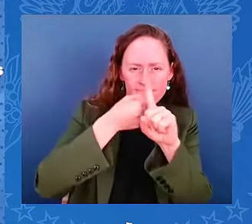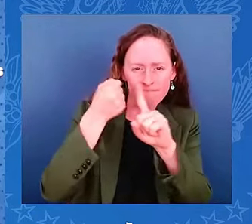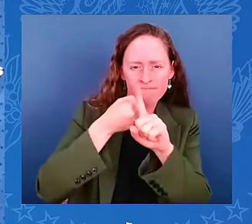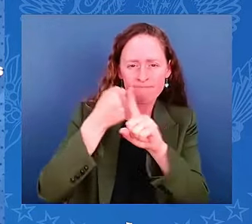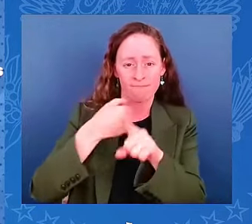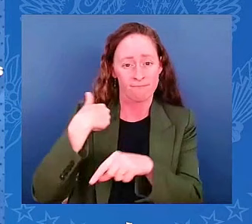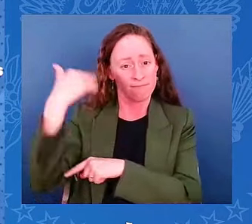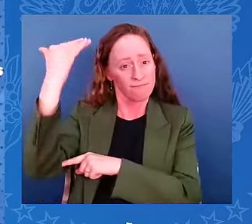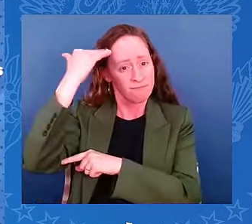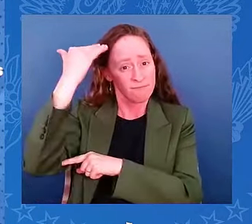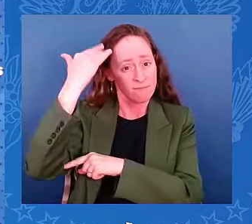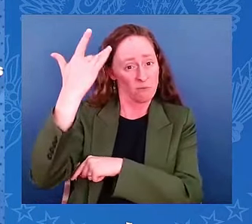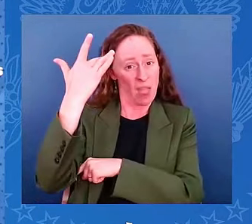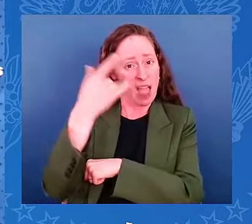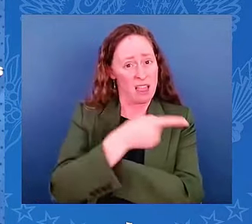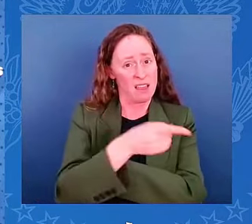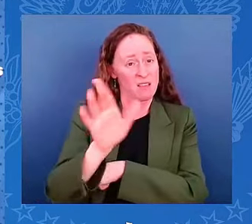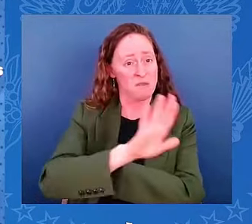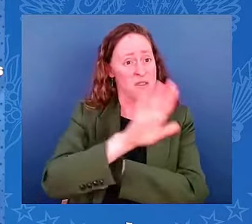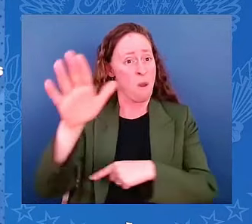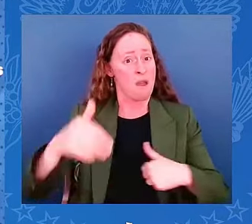are tired and frustrated.